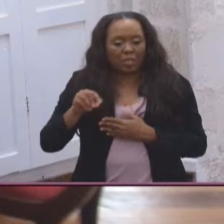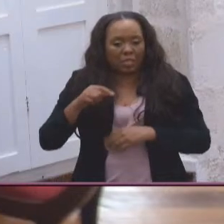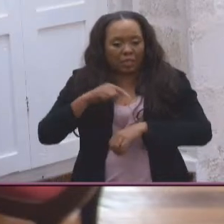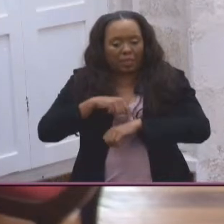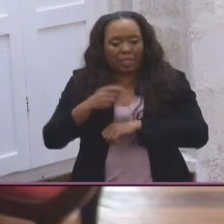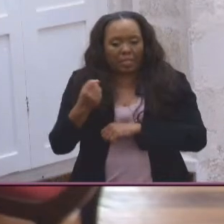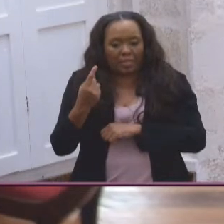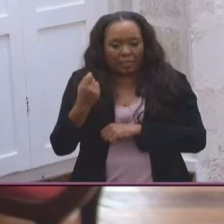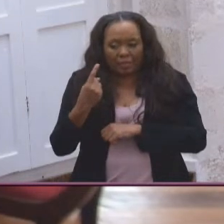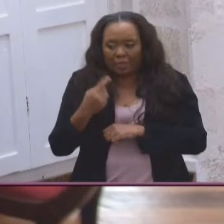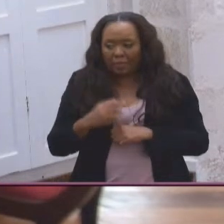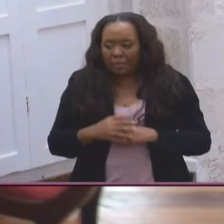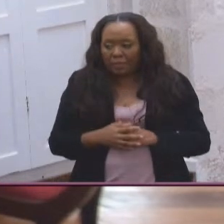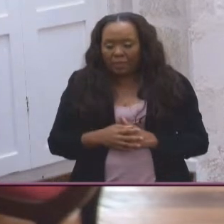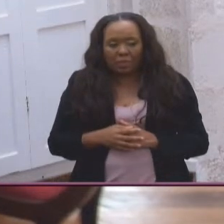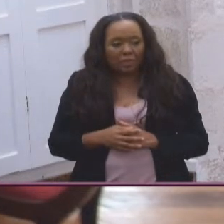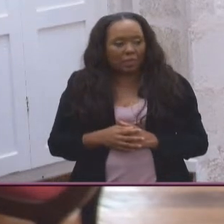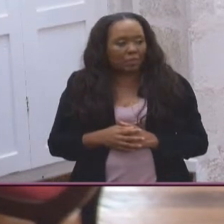a.m.